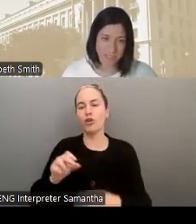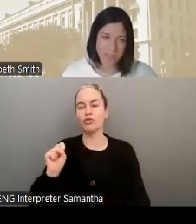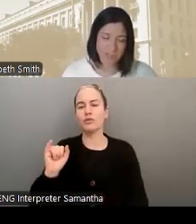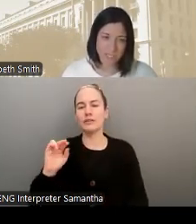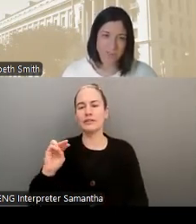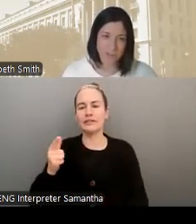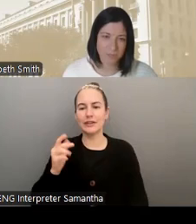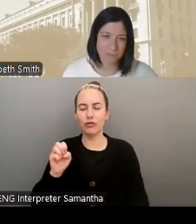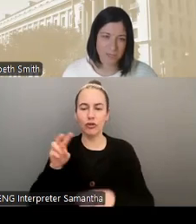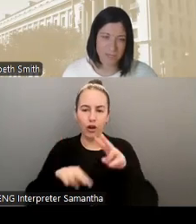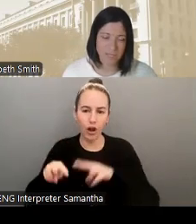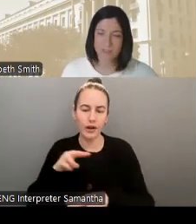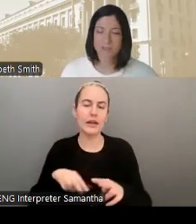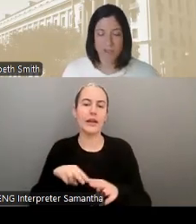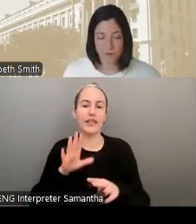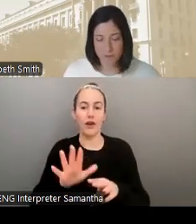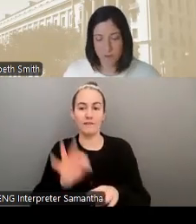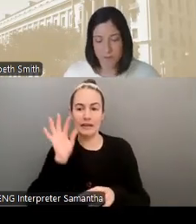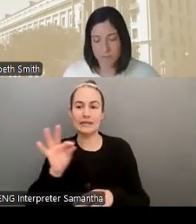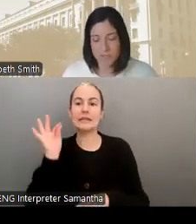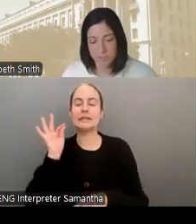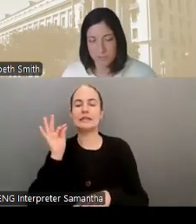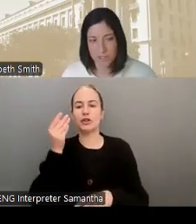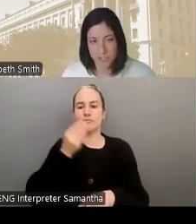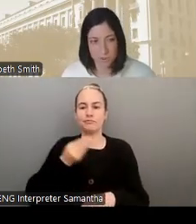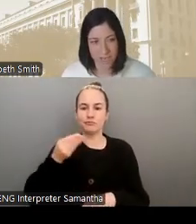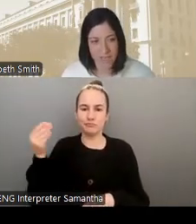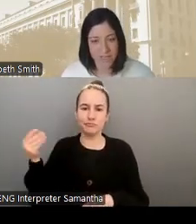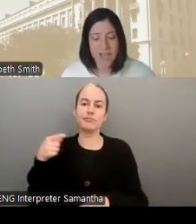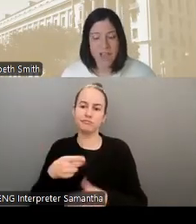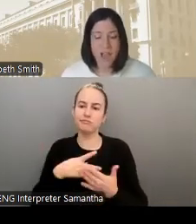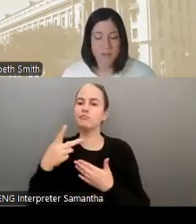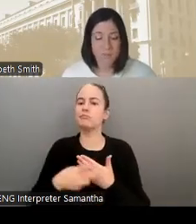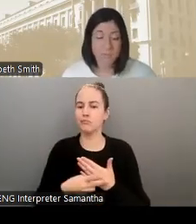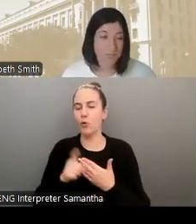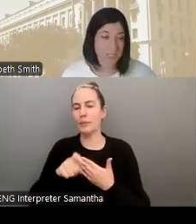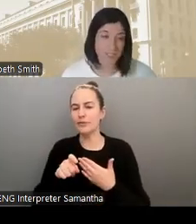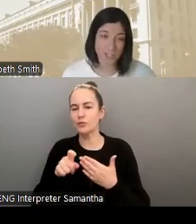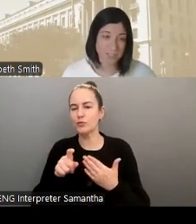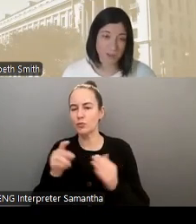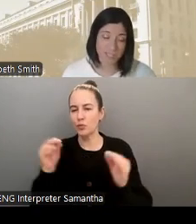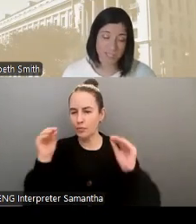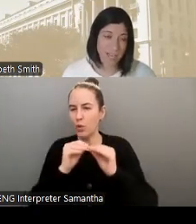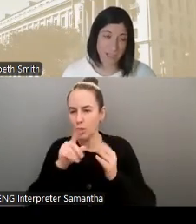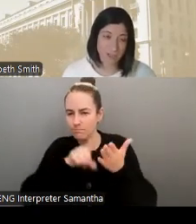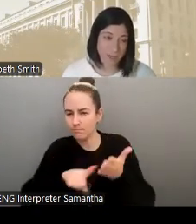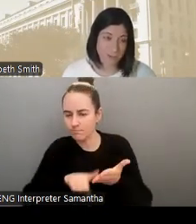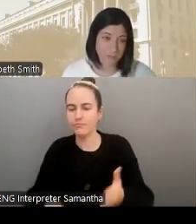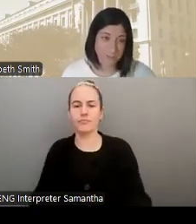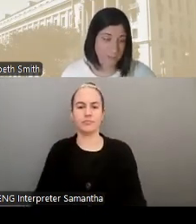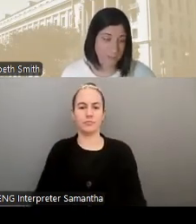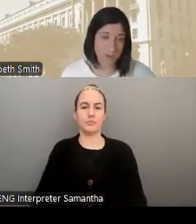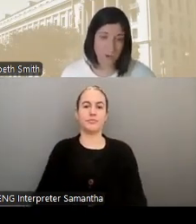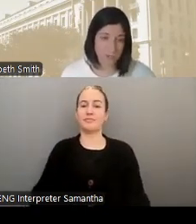that might lead us to believe that you might be that grant program might be something for us to go look at. Sometimes it's just if there's a high dollar